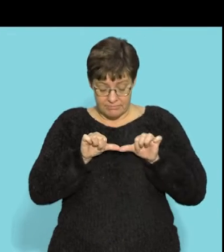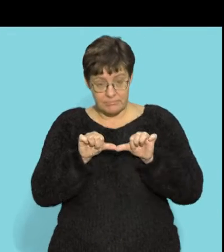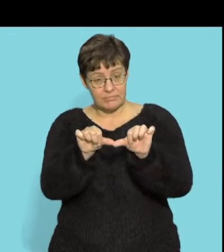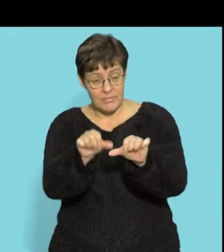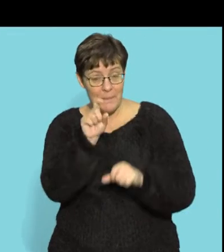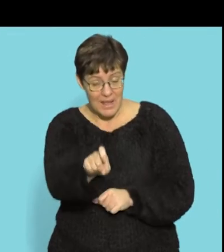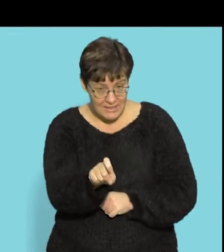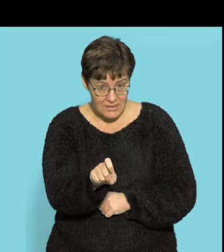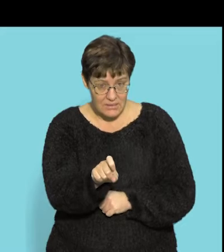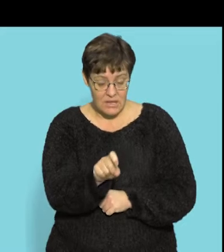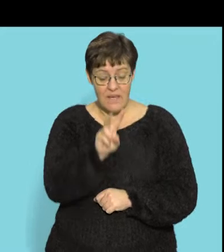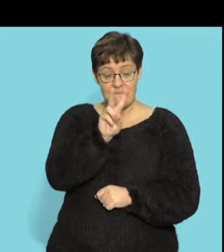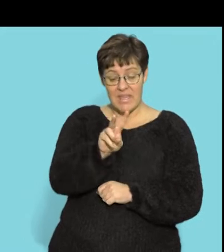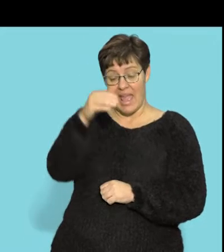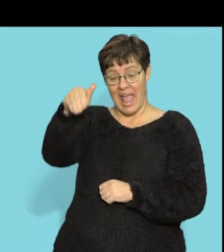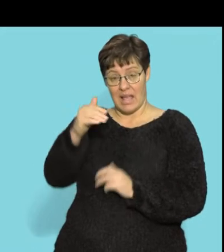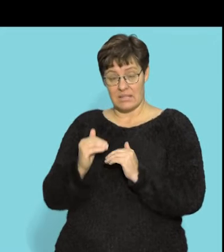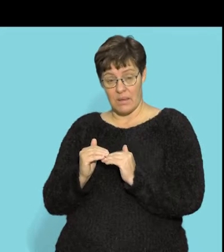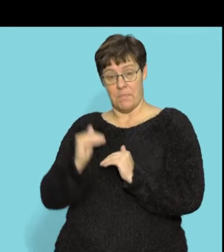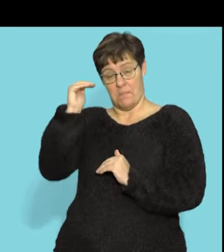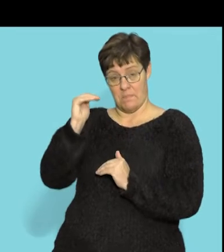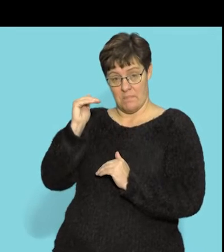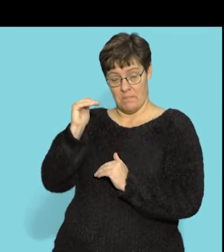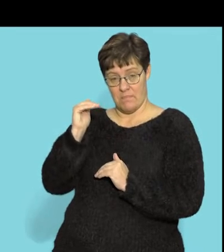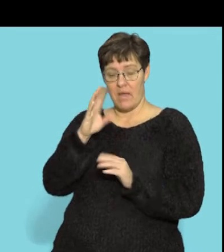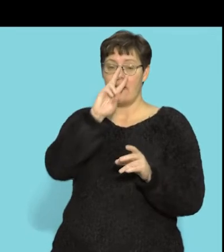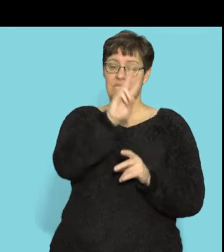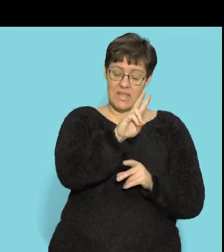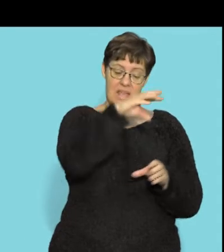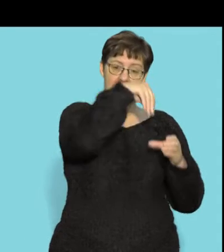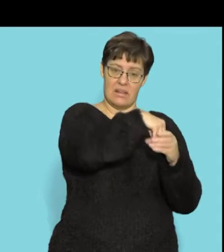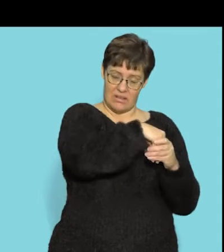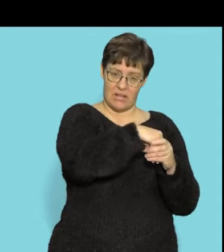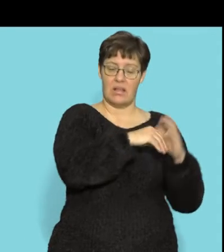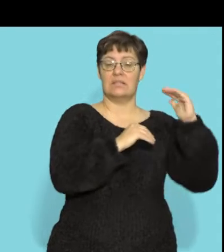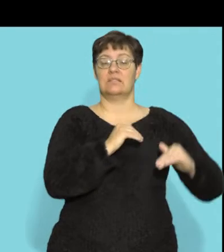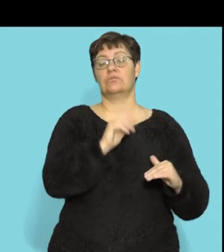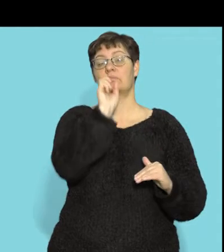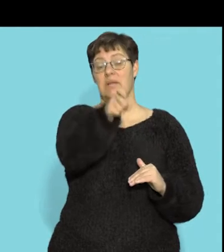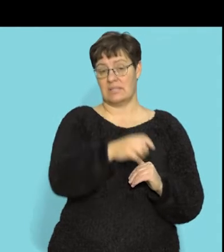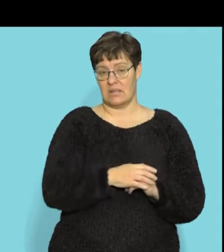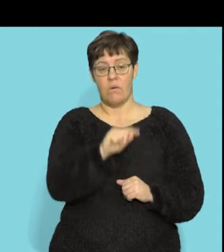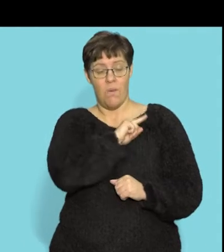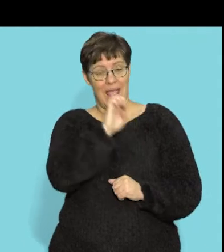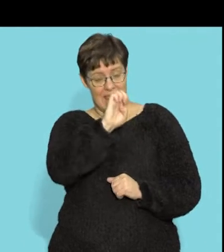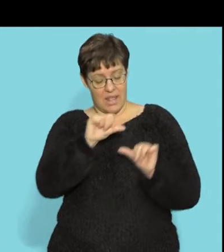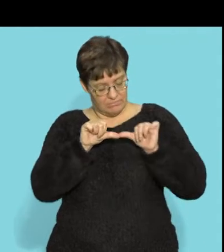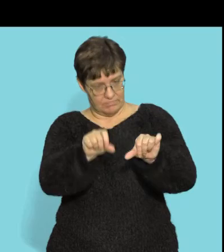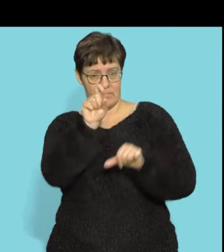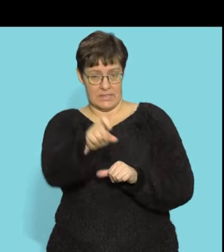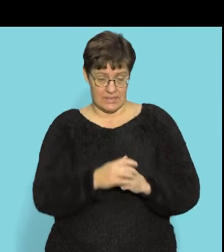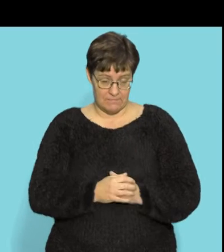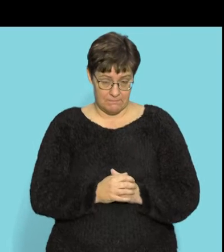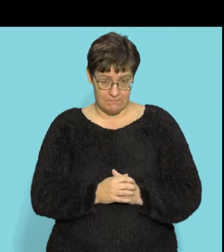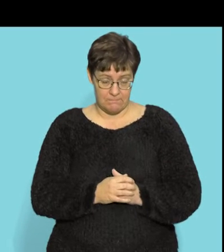constant, if V external increases, then V internal or loss volts must decrease because E remains constant,